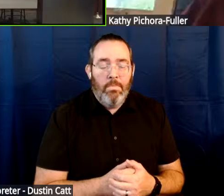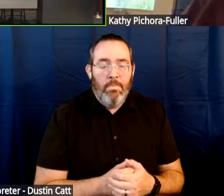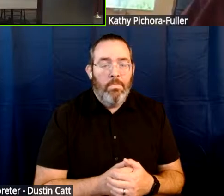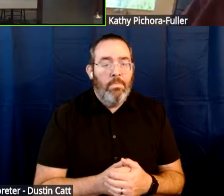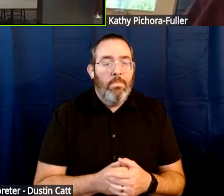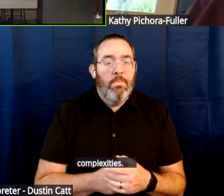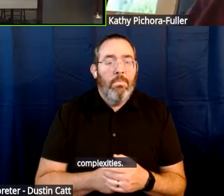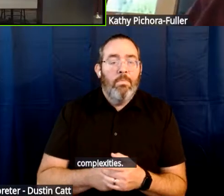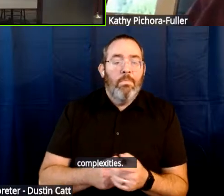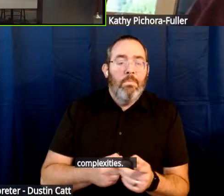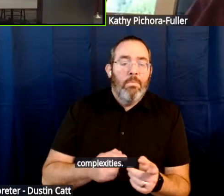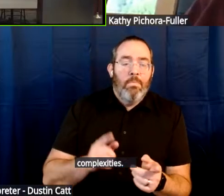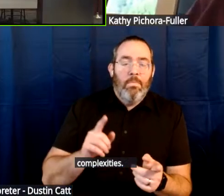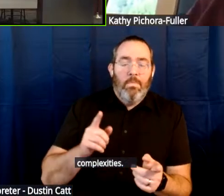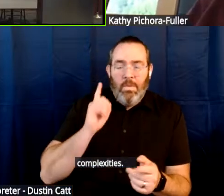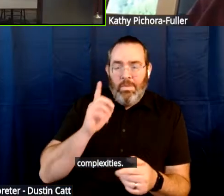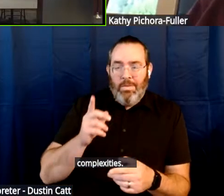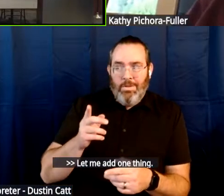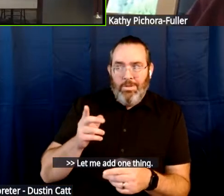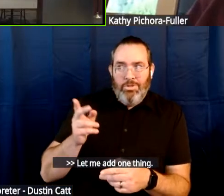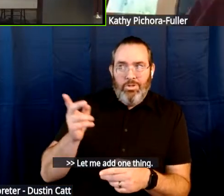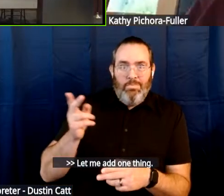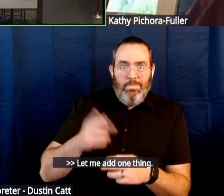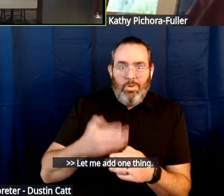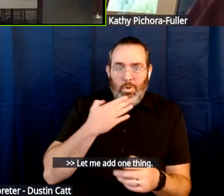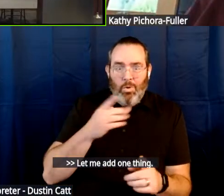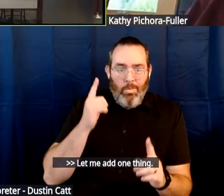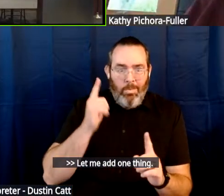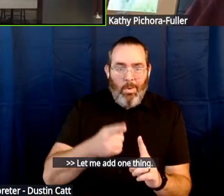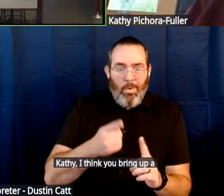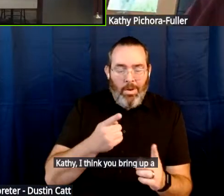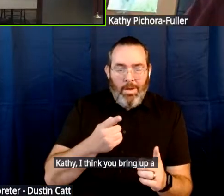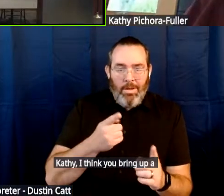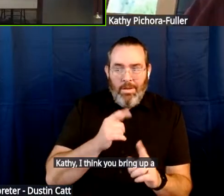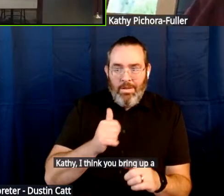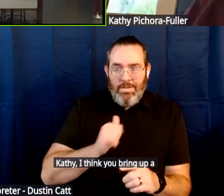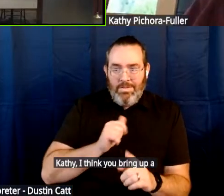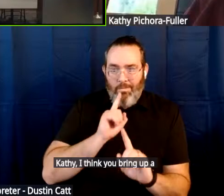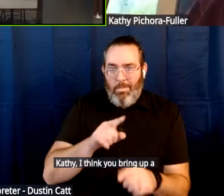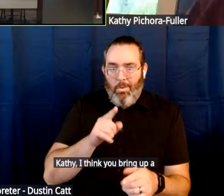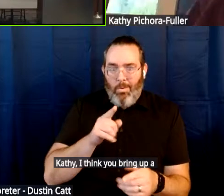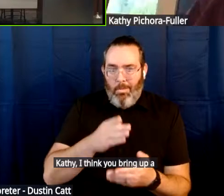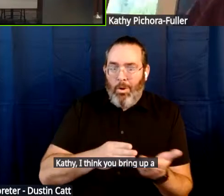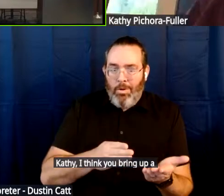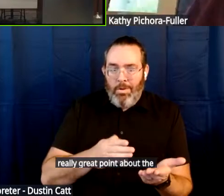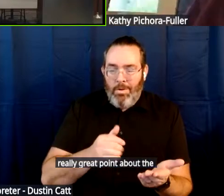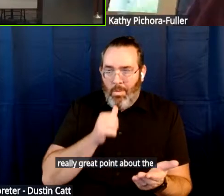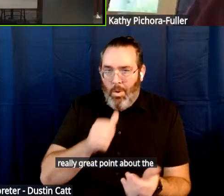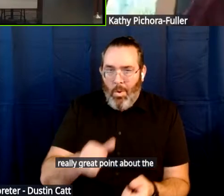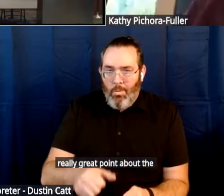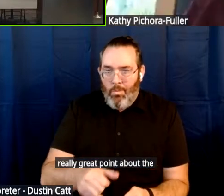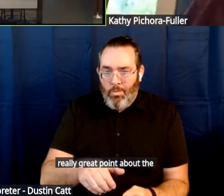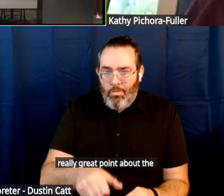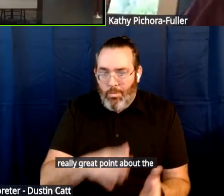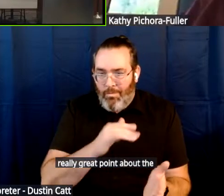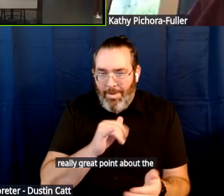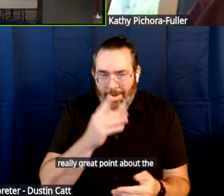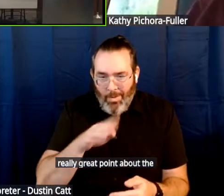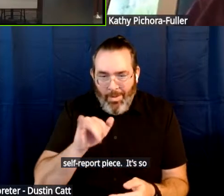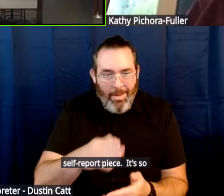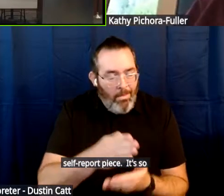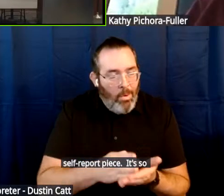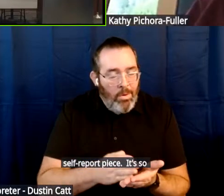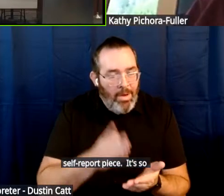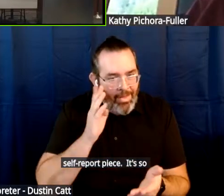Kathy, I think you bring up a really great point about the self-report piece, and it's so critical that we don't throw that out. And I think it's really critical that